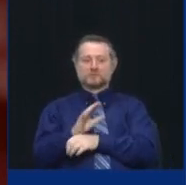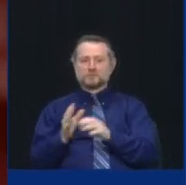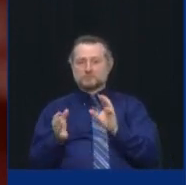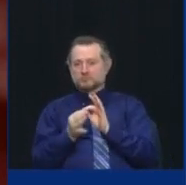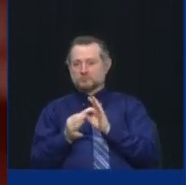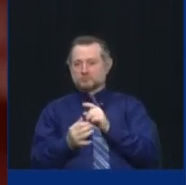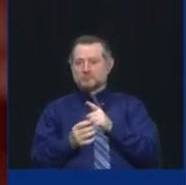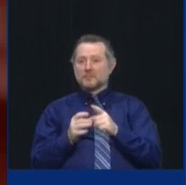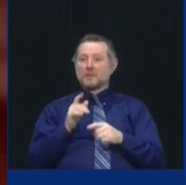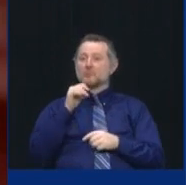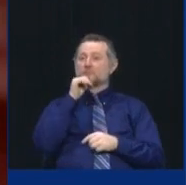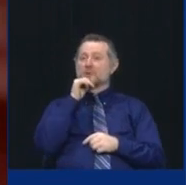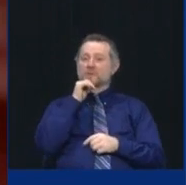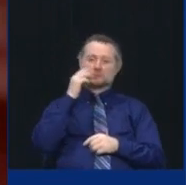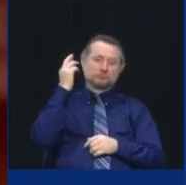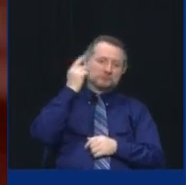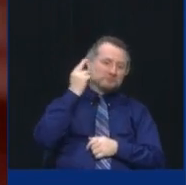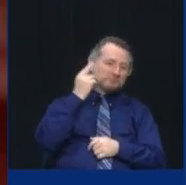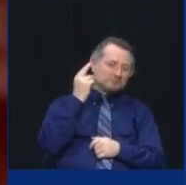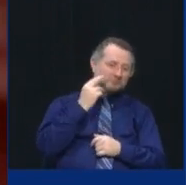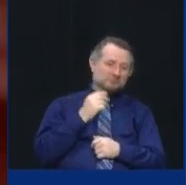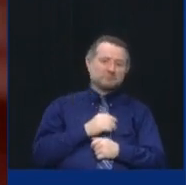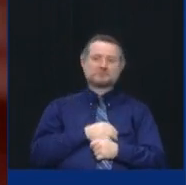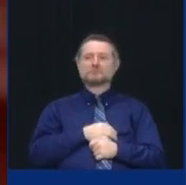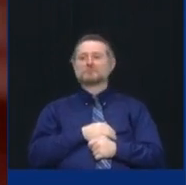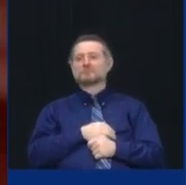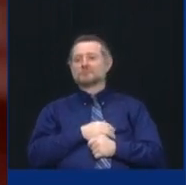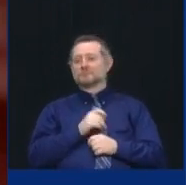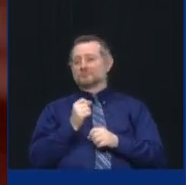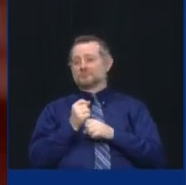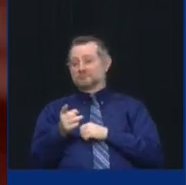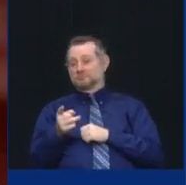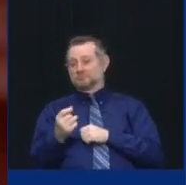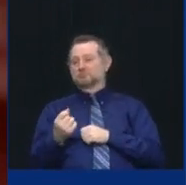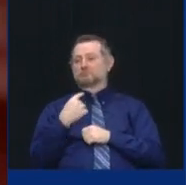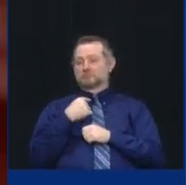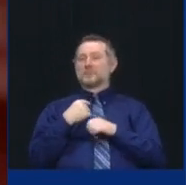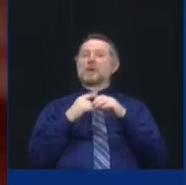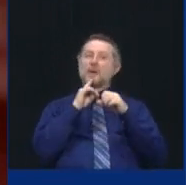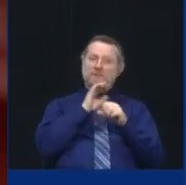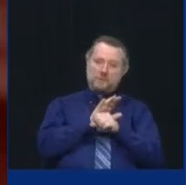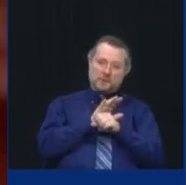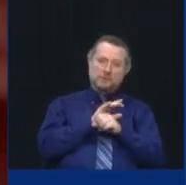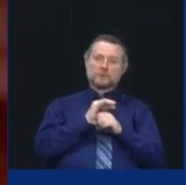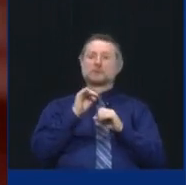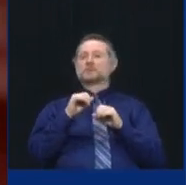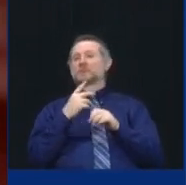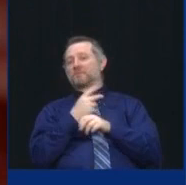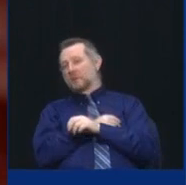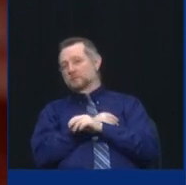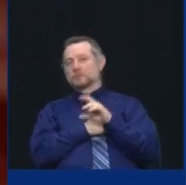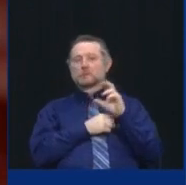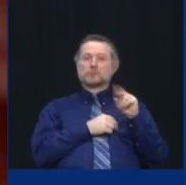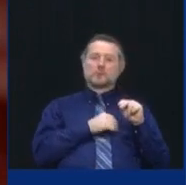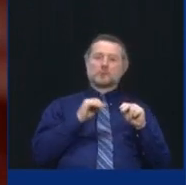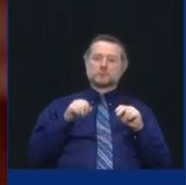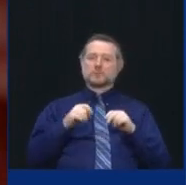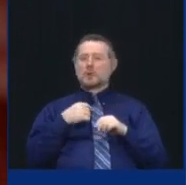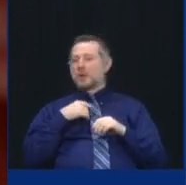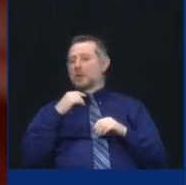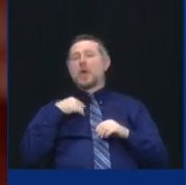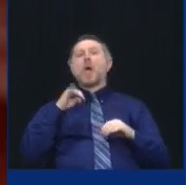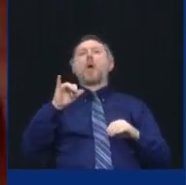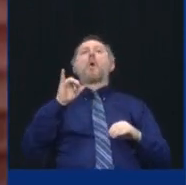privacy reasons. The only thing it transmits back is actually a yes or a no, and that's it. It doesn't give out any more information. It was run against